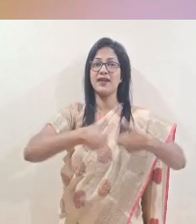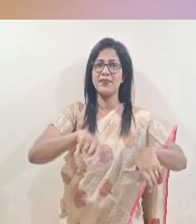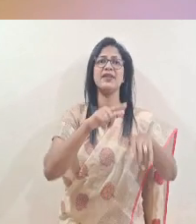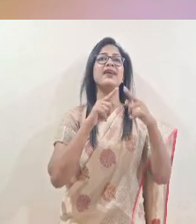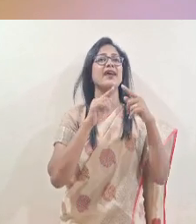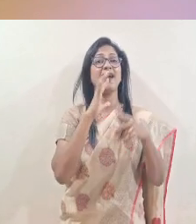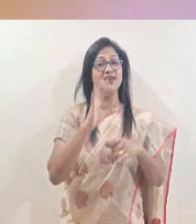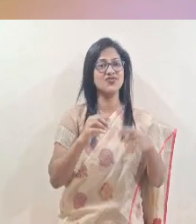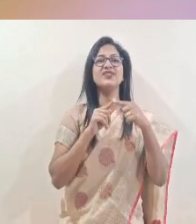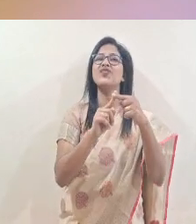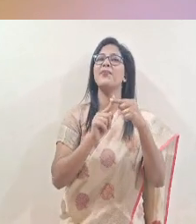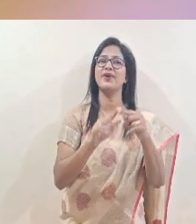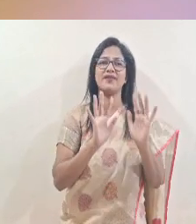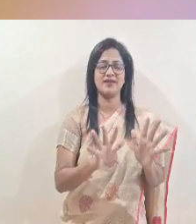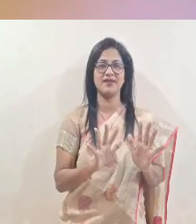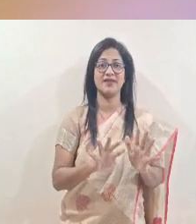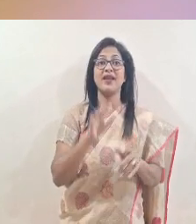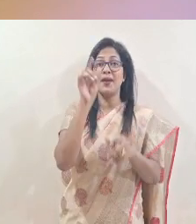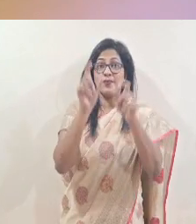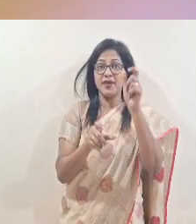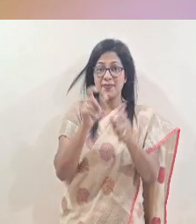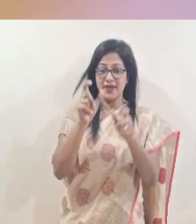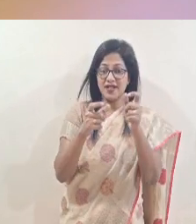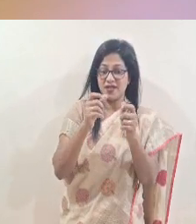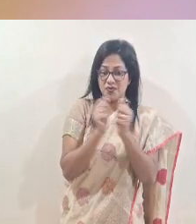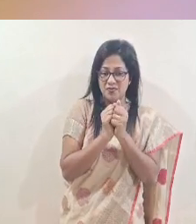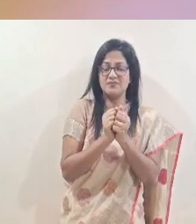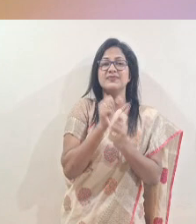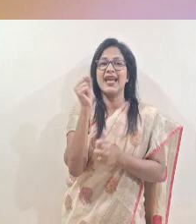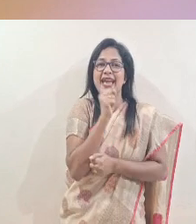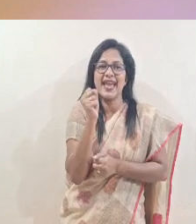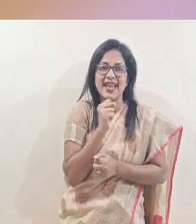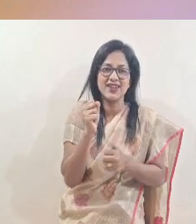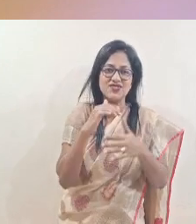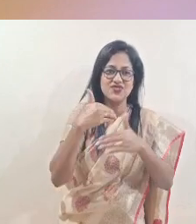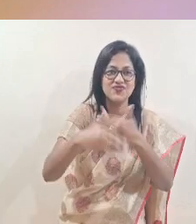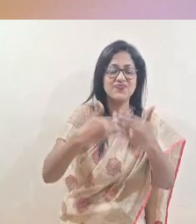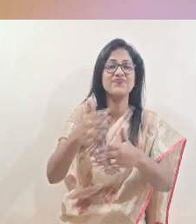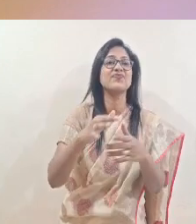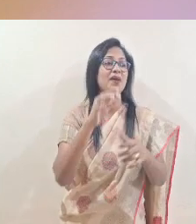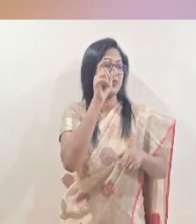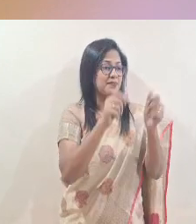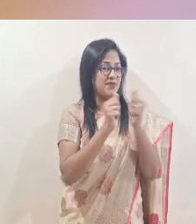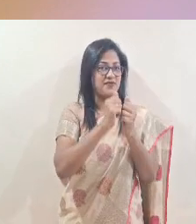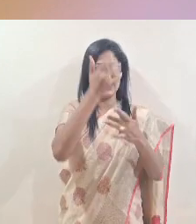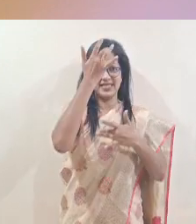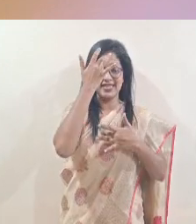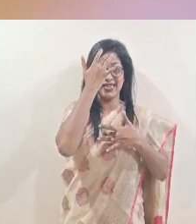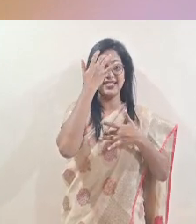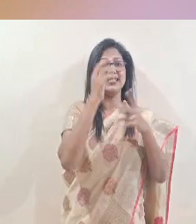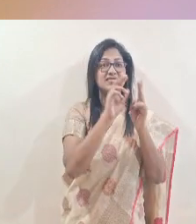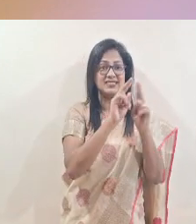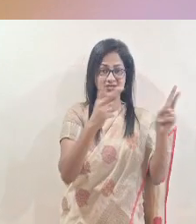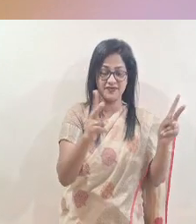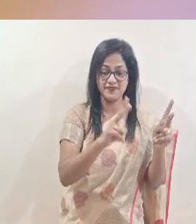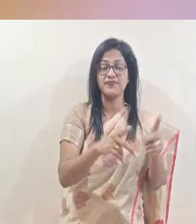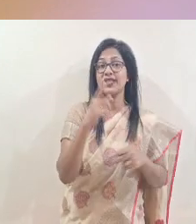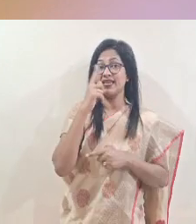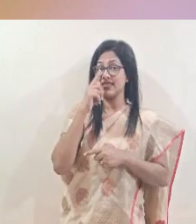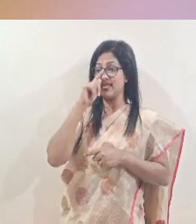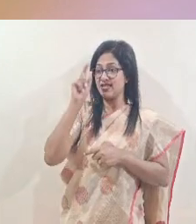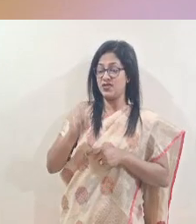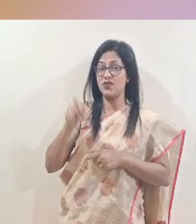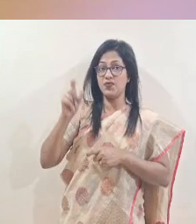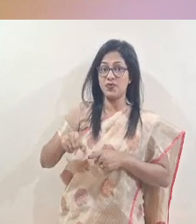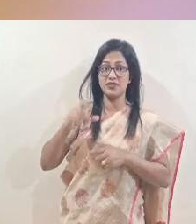bodied. And people with aging disorders, people with diseases, ladies with